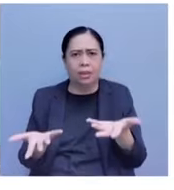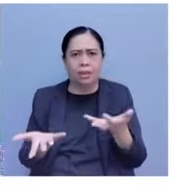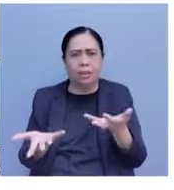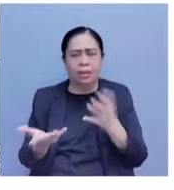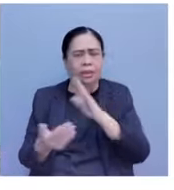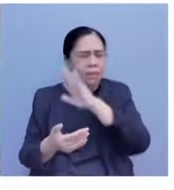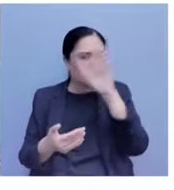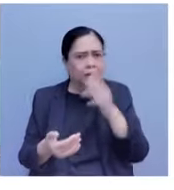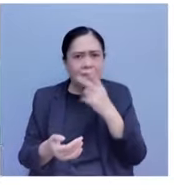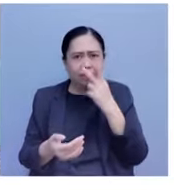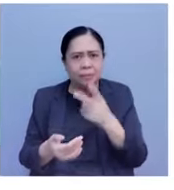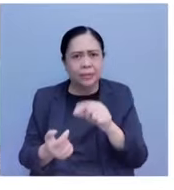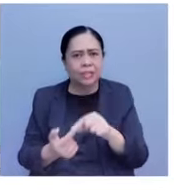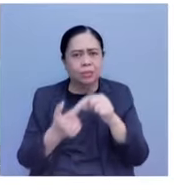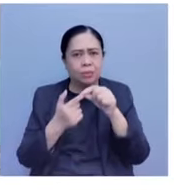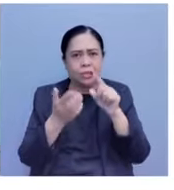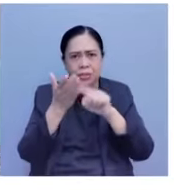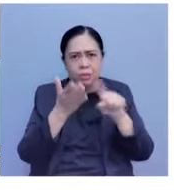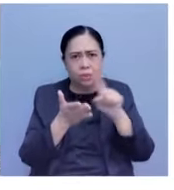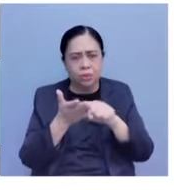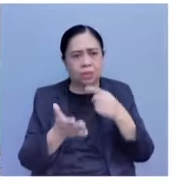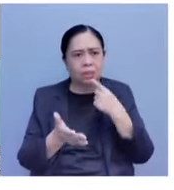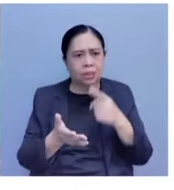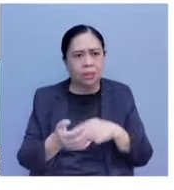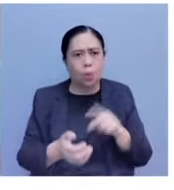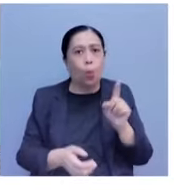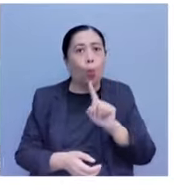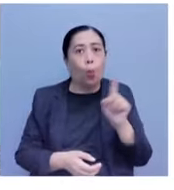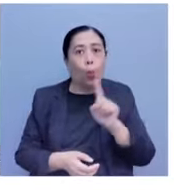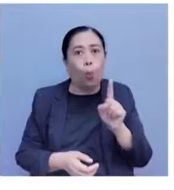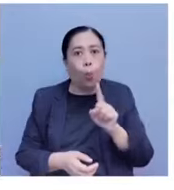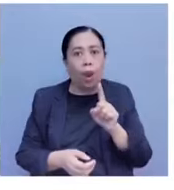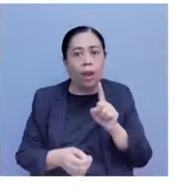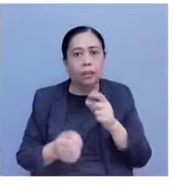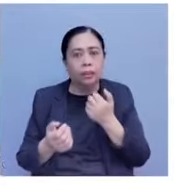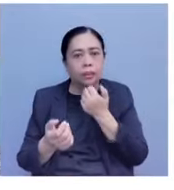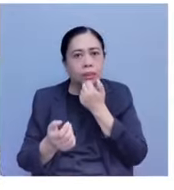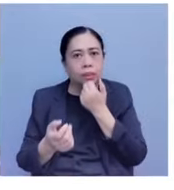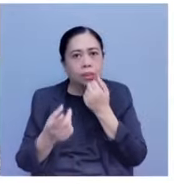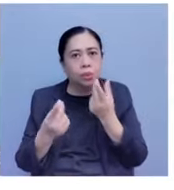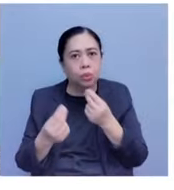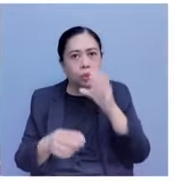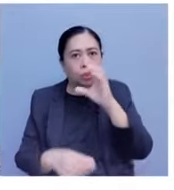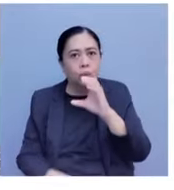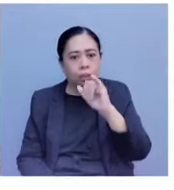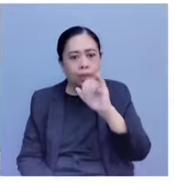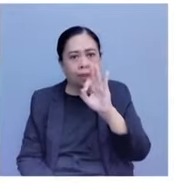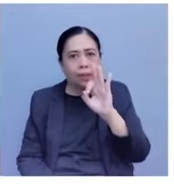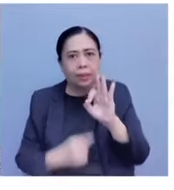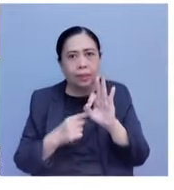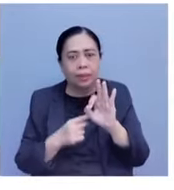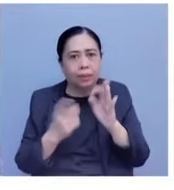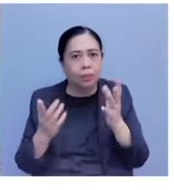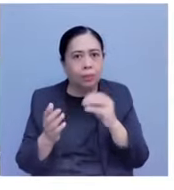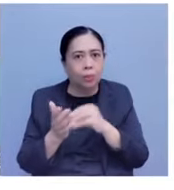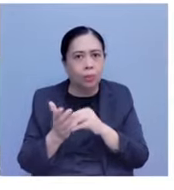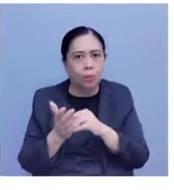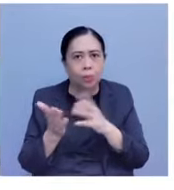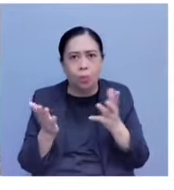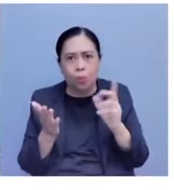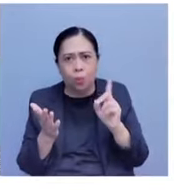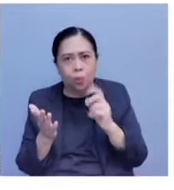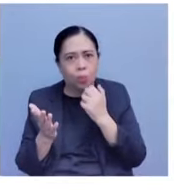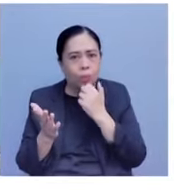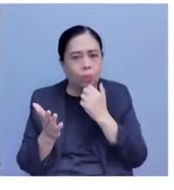a special audit mentioning what irregularities were committed in the intelligence fund.